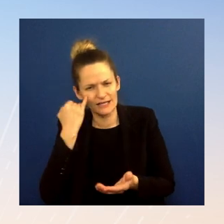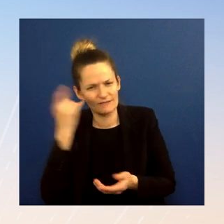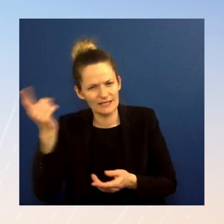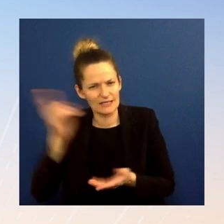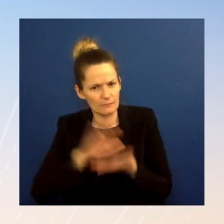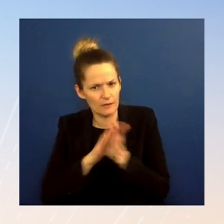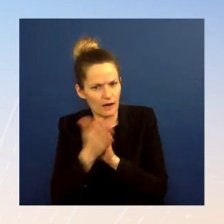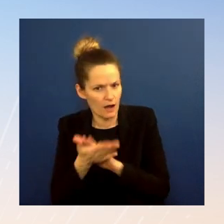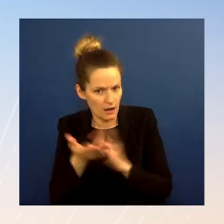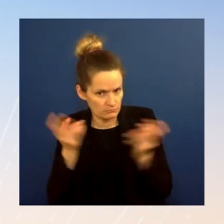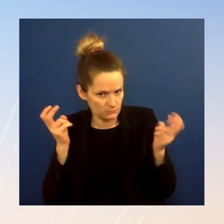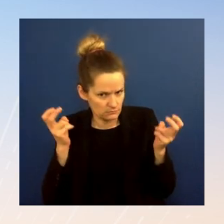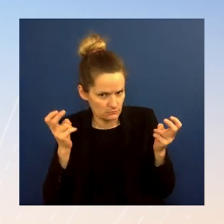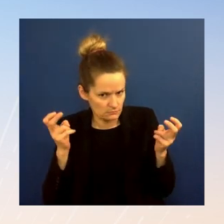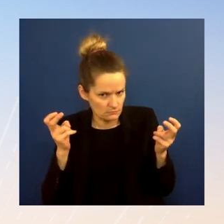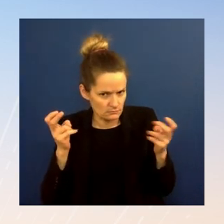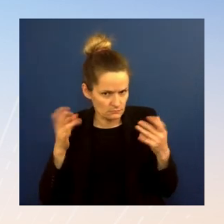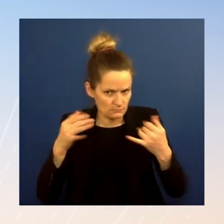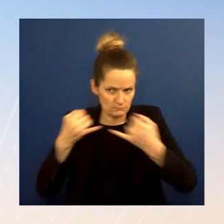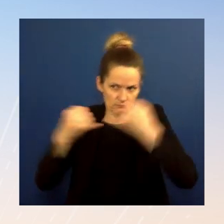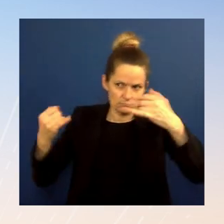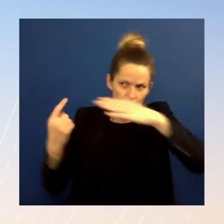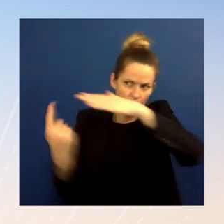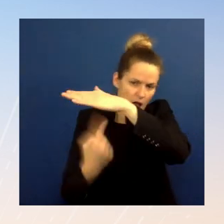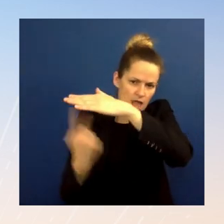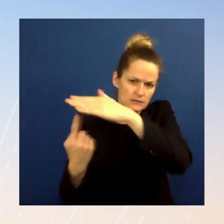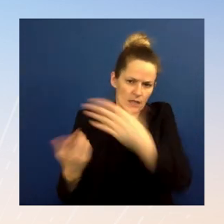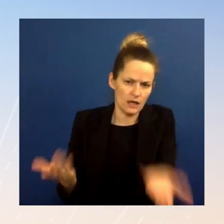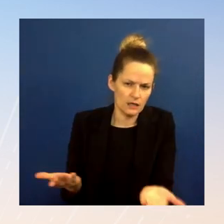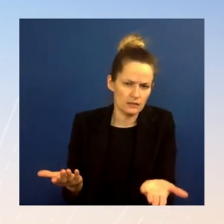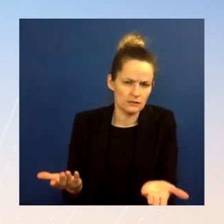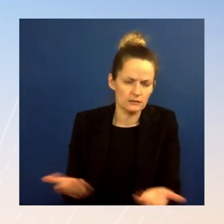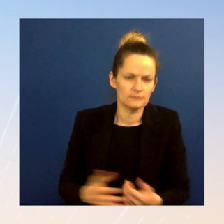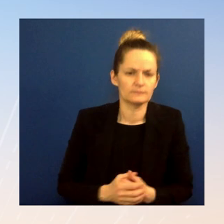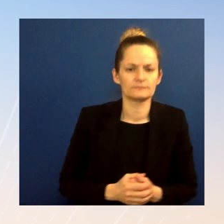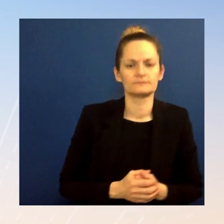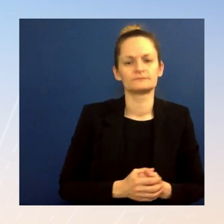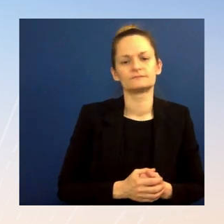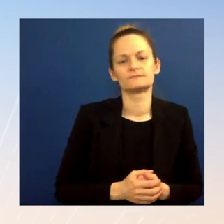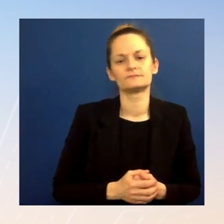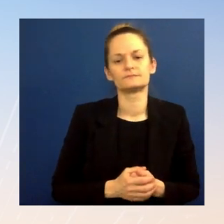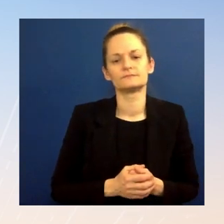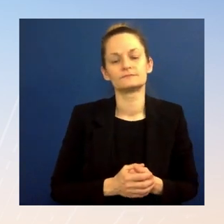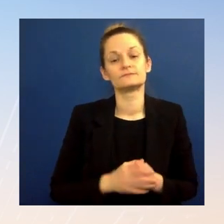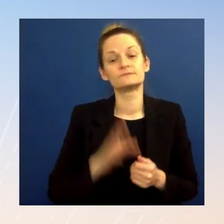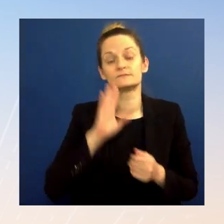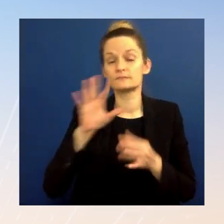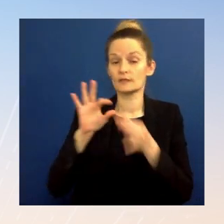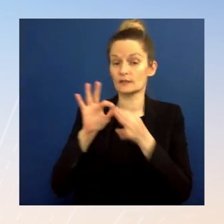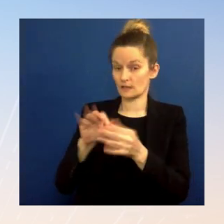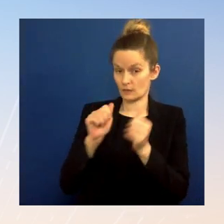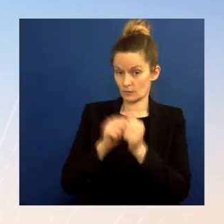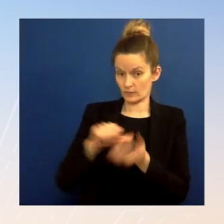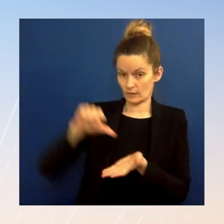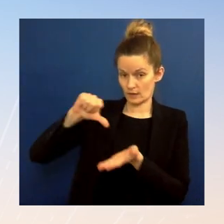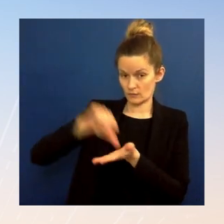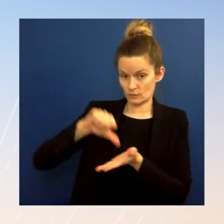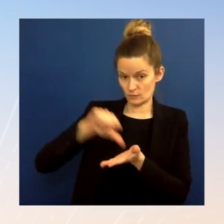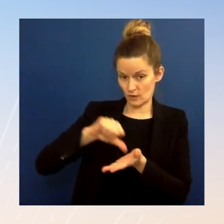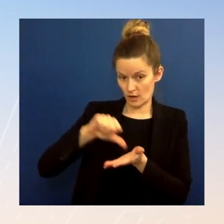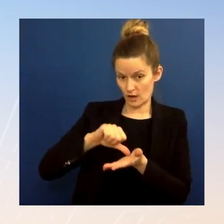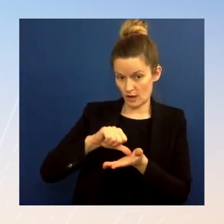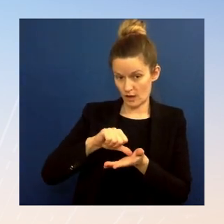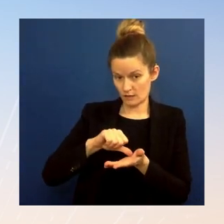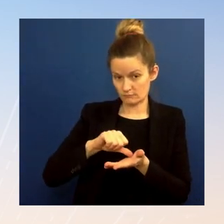think that our view on this is that it's not obviously in our interest, and it's not in Russia's interest either, for Iran to